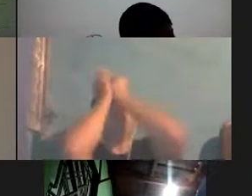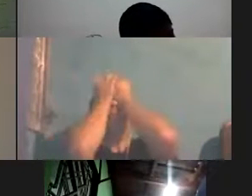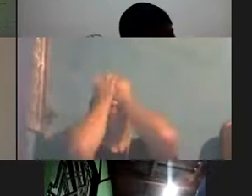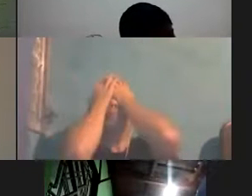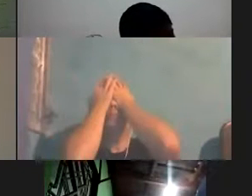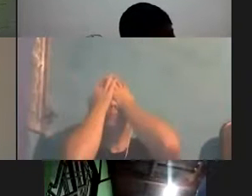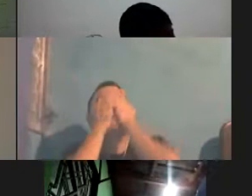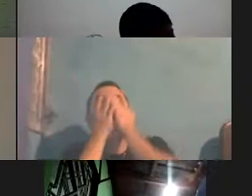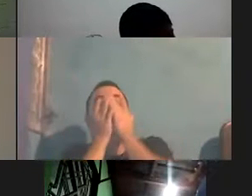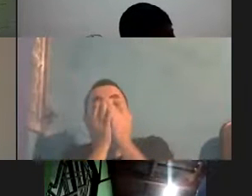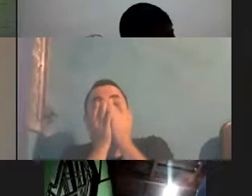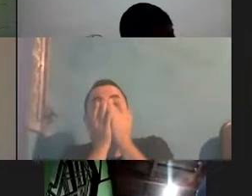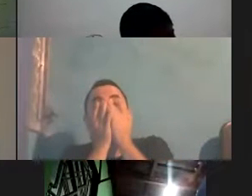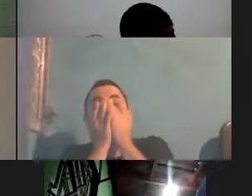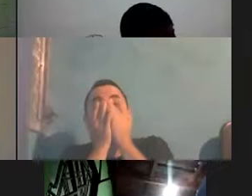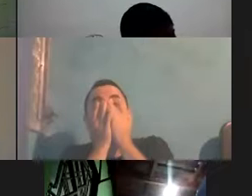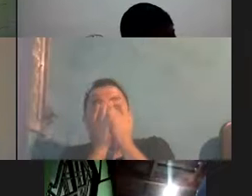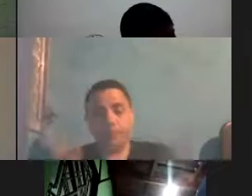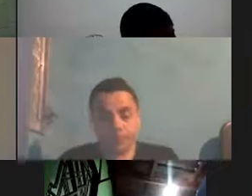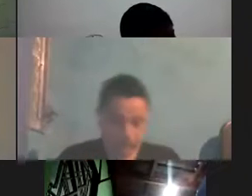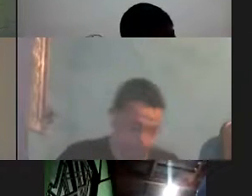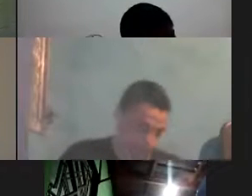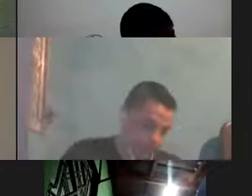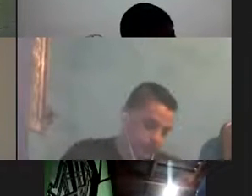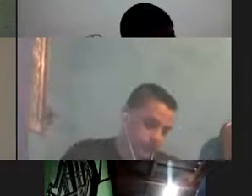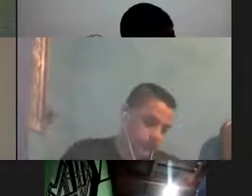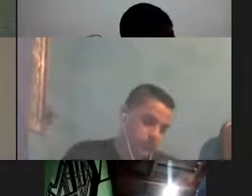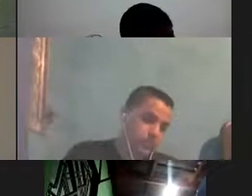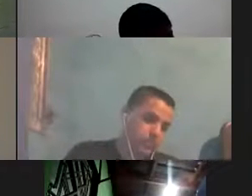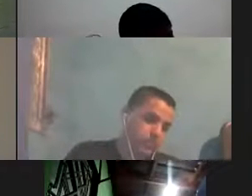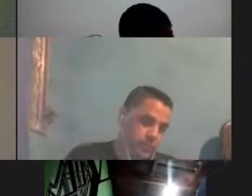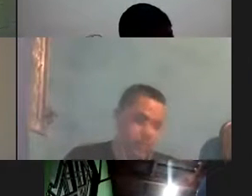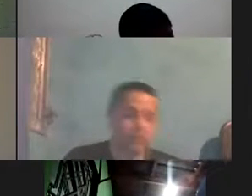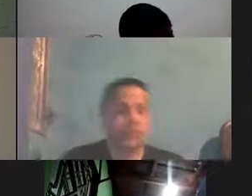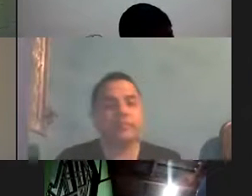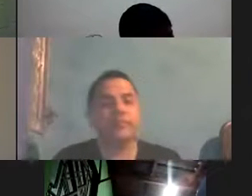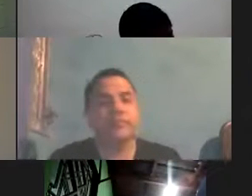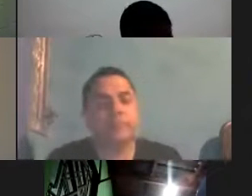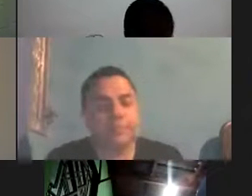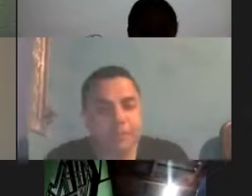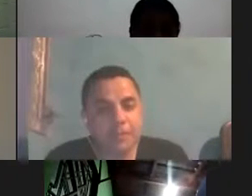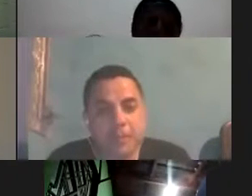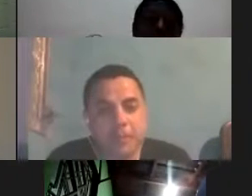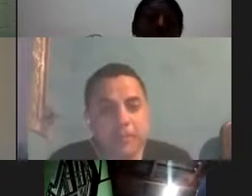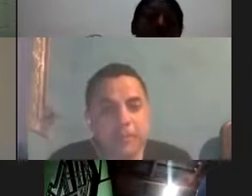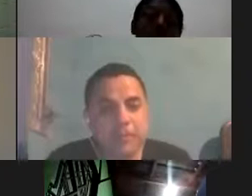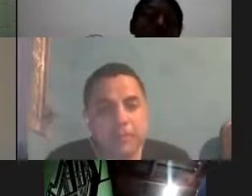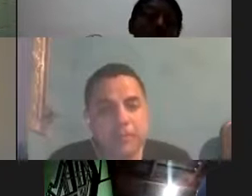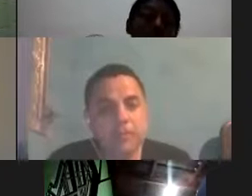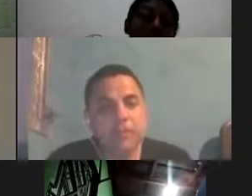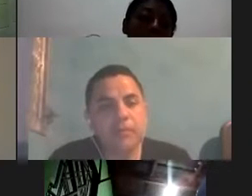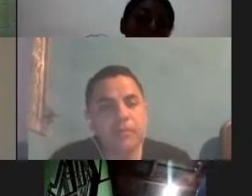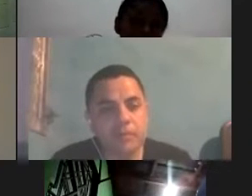Mrs. Valencia. Who's your group? My classmate is Helen and